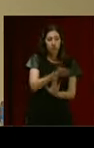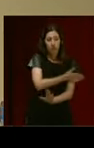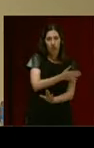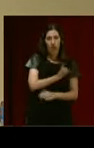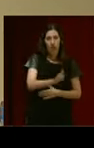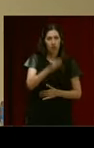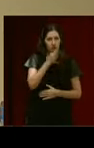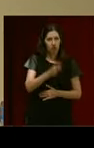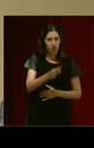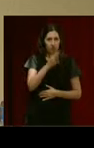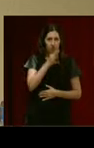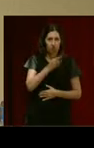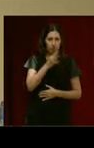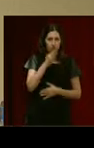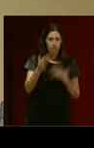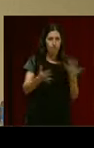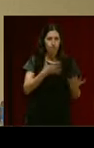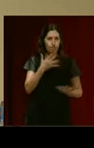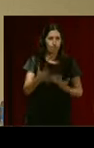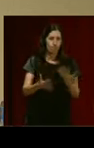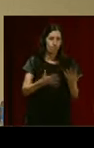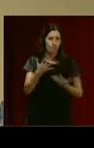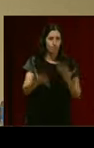avoid unnecessary expectations.